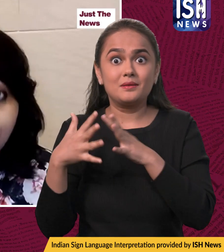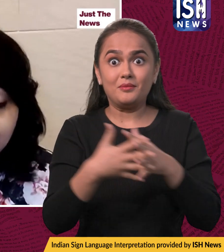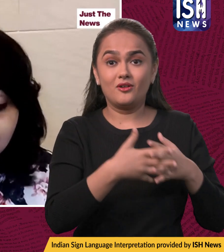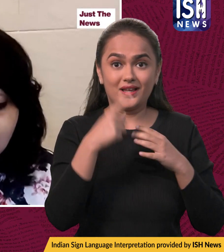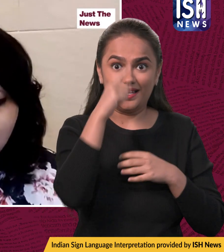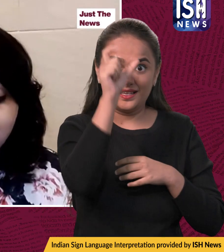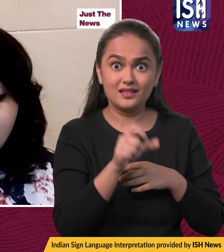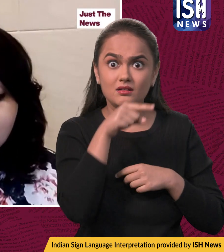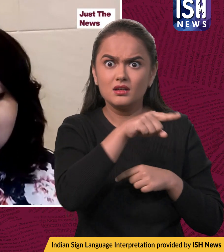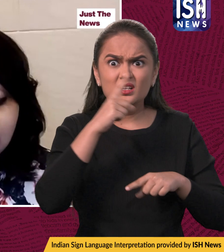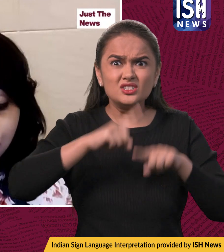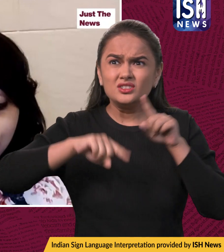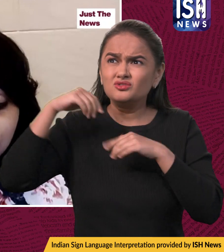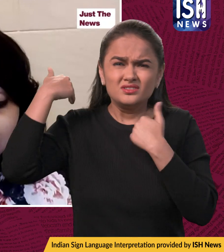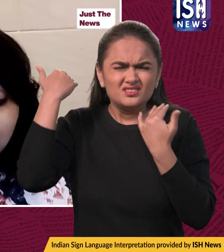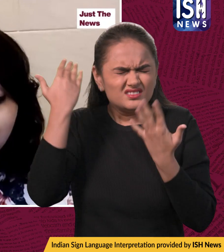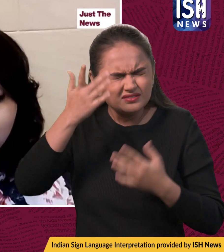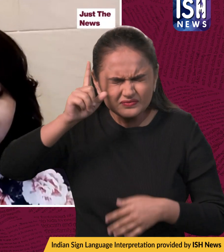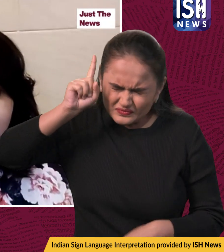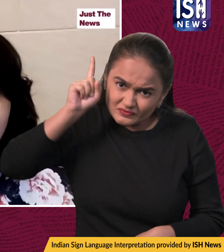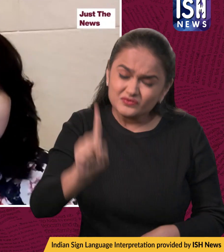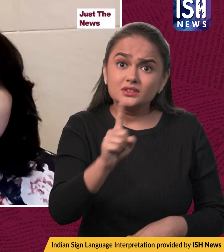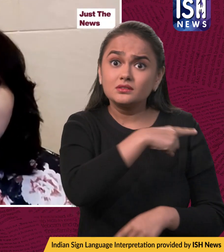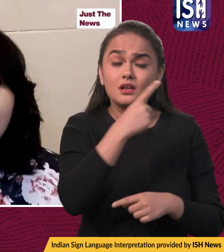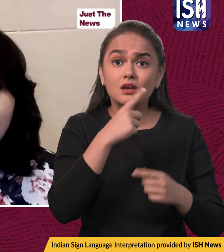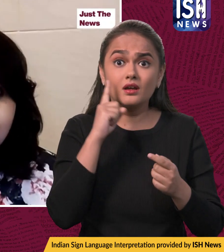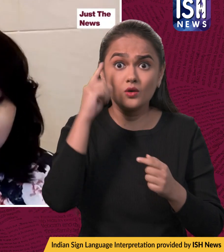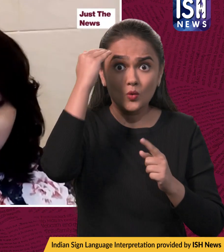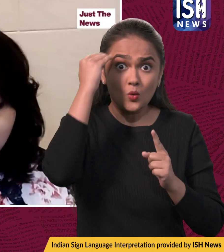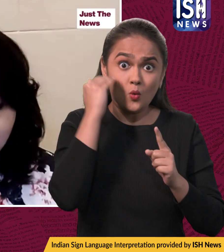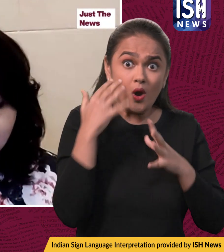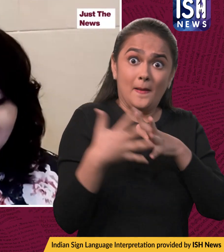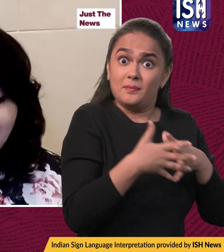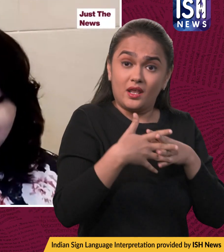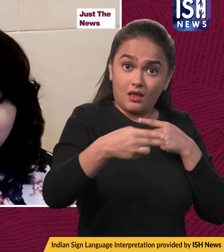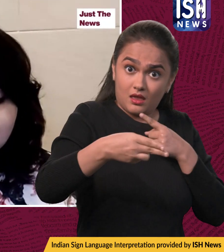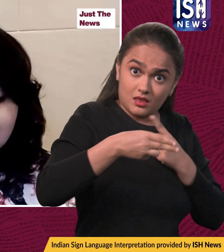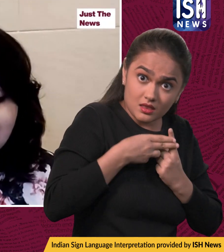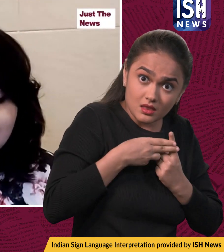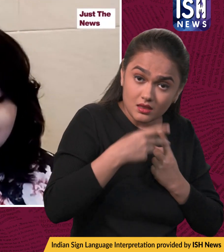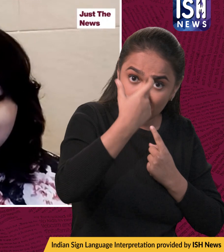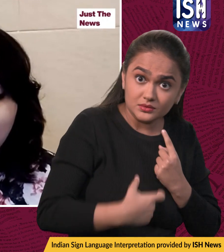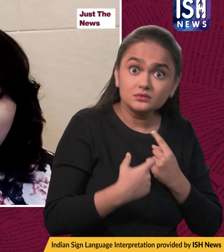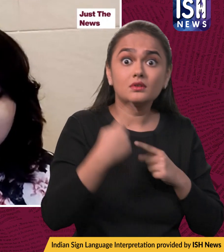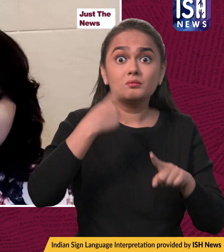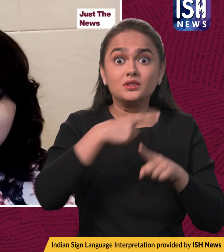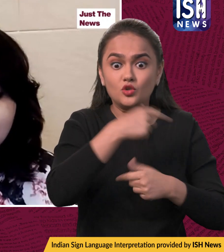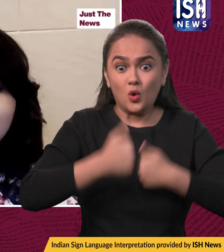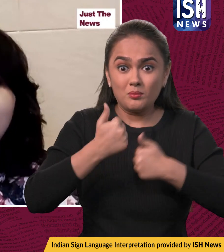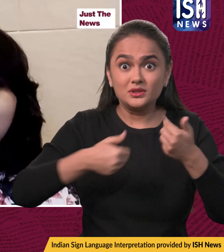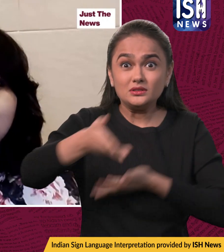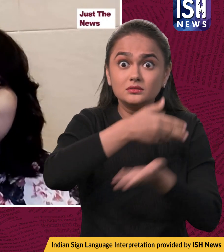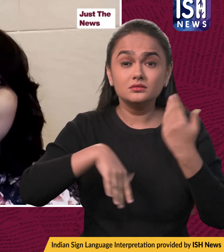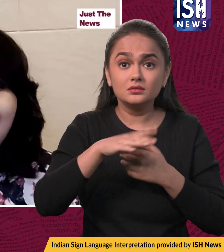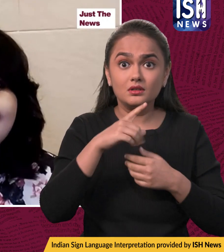Emma Broyles, has made history, becoming both the first Korean American and the first Alaskan to hold the title